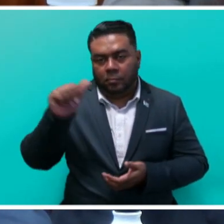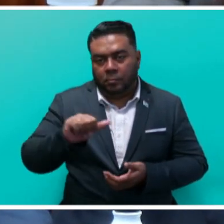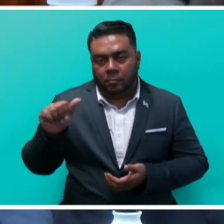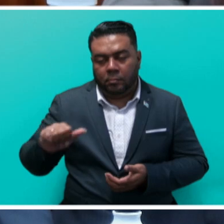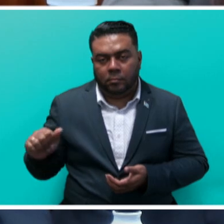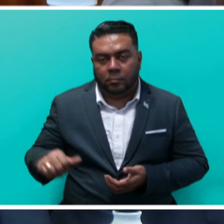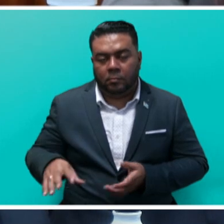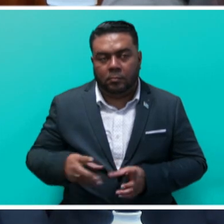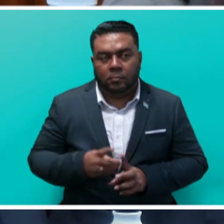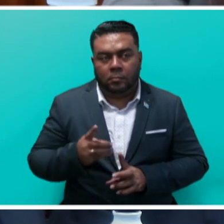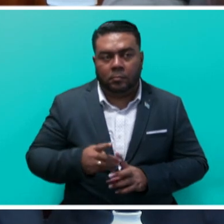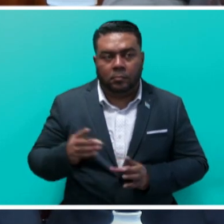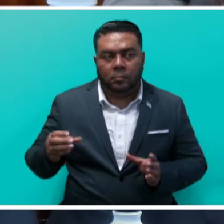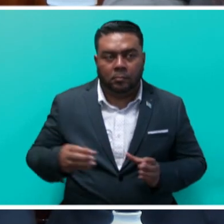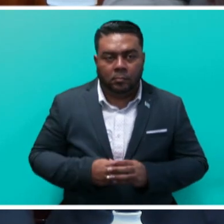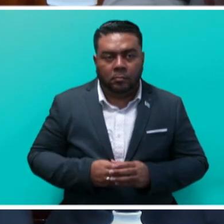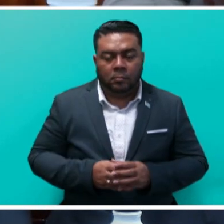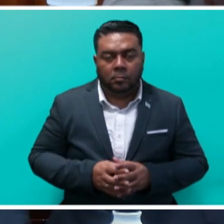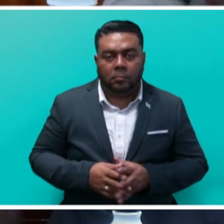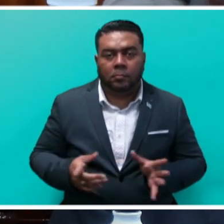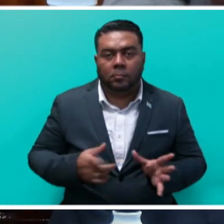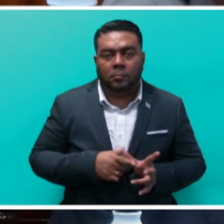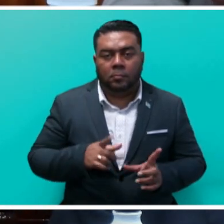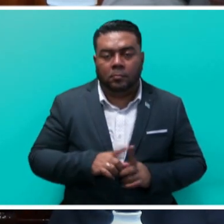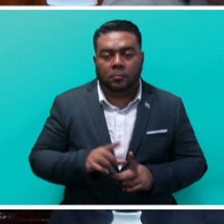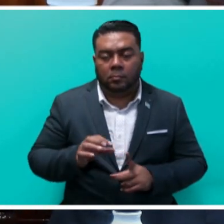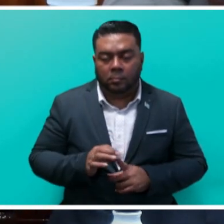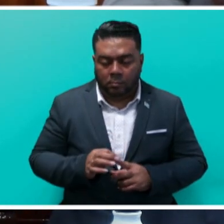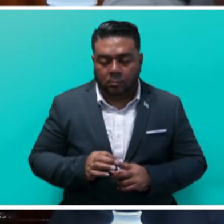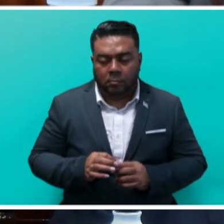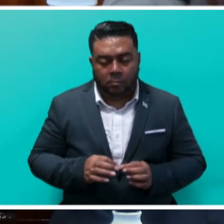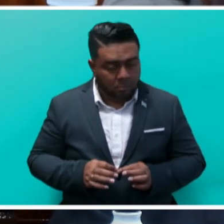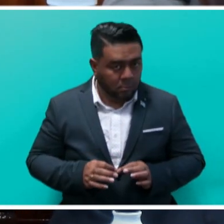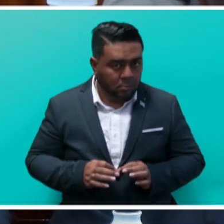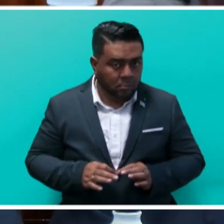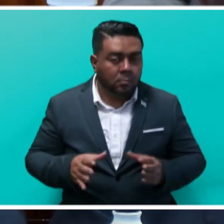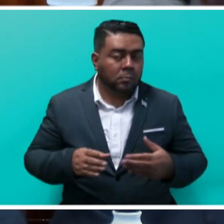Sector Development Initiative of the ADB, led the